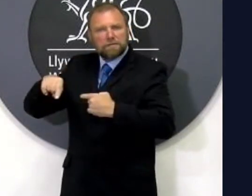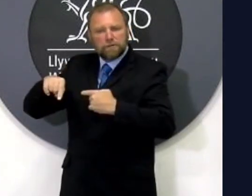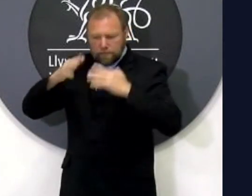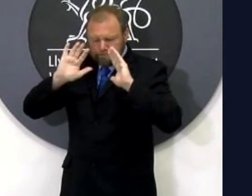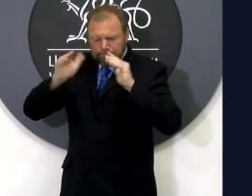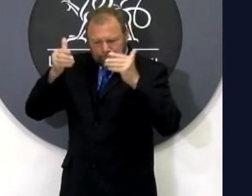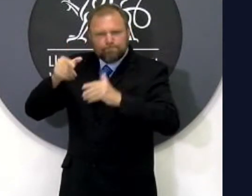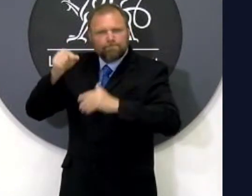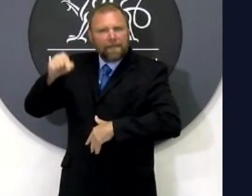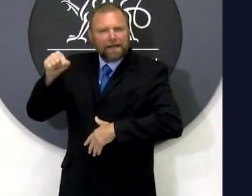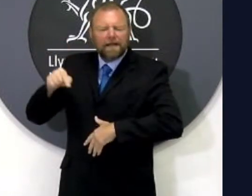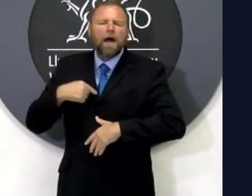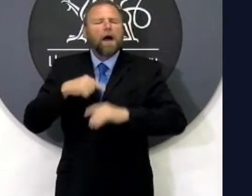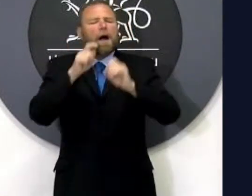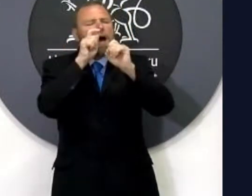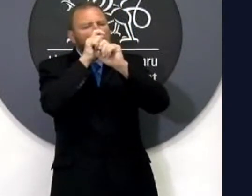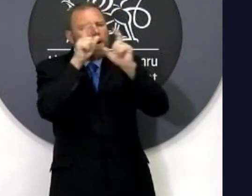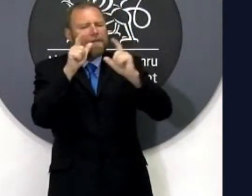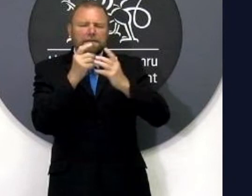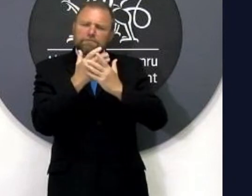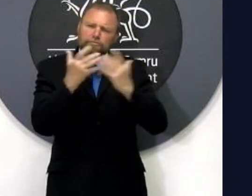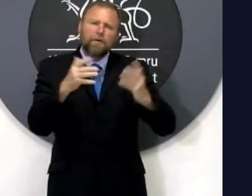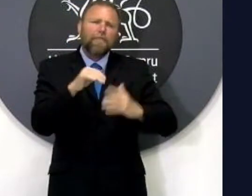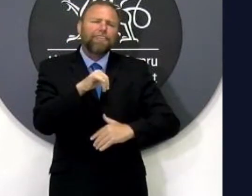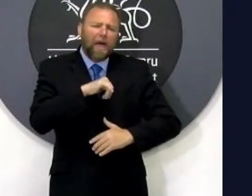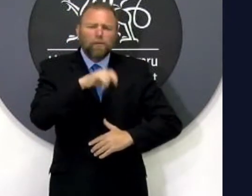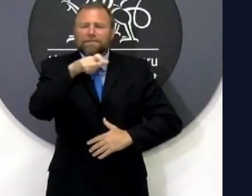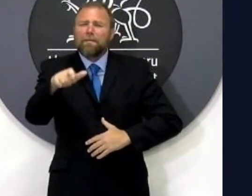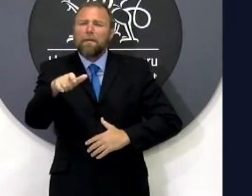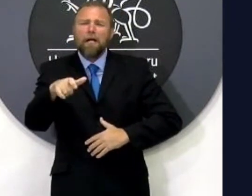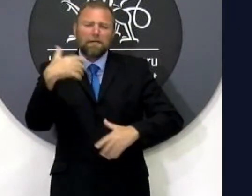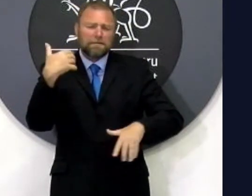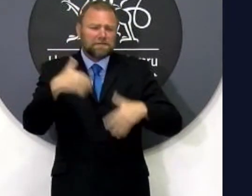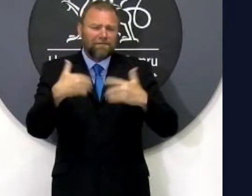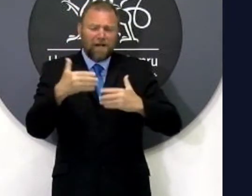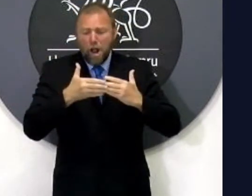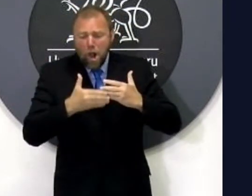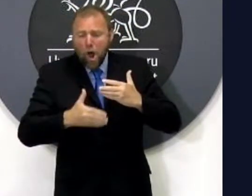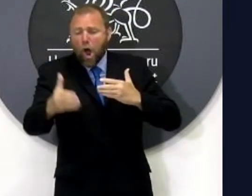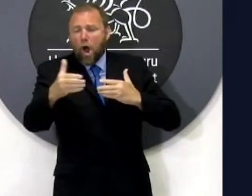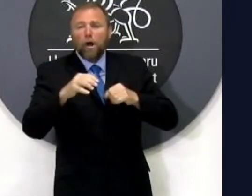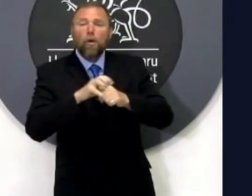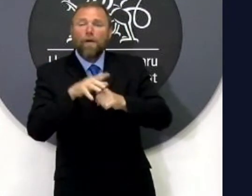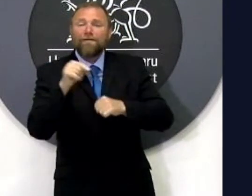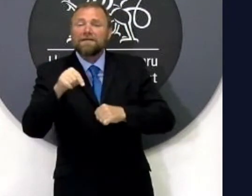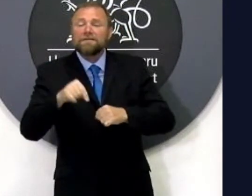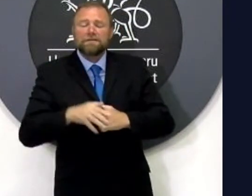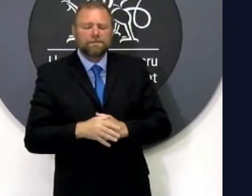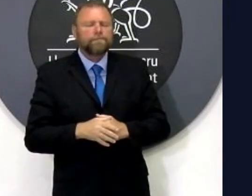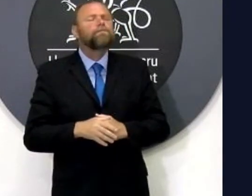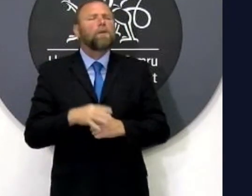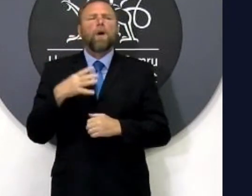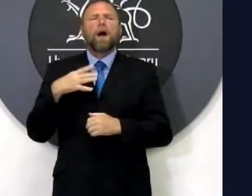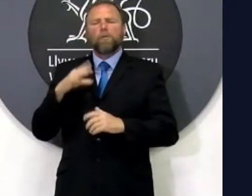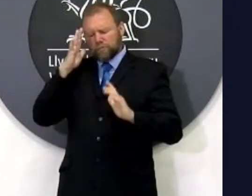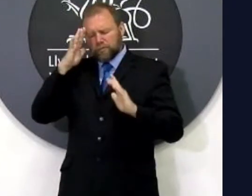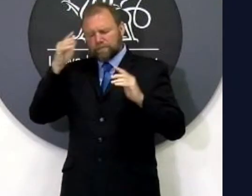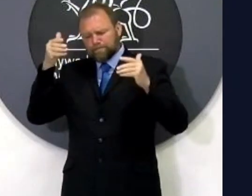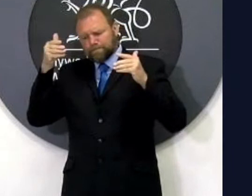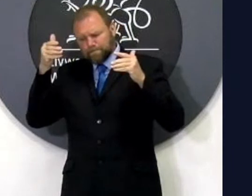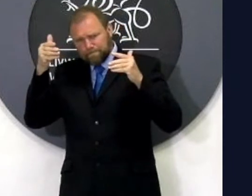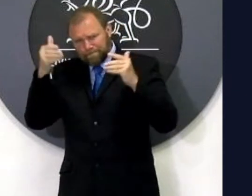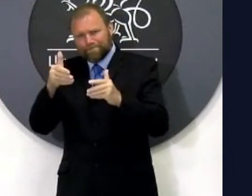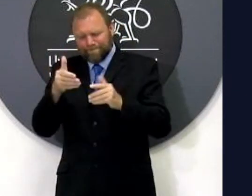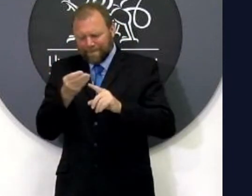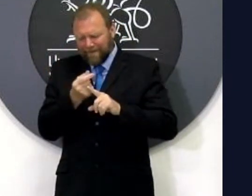of people who are suffering with long COVID in Wales. I think this is an area that I do hope to give some attention to in the